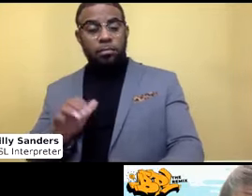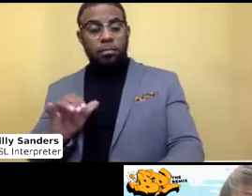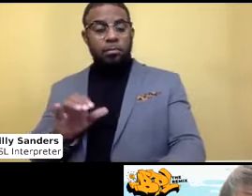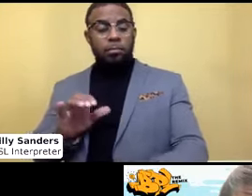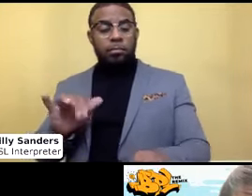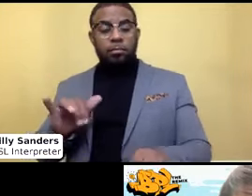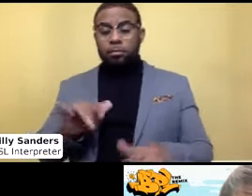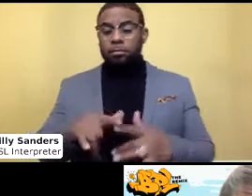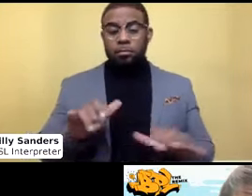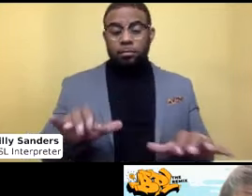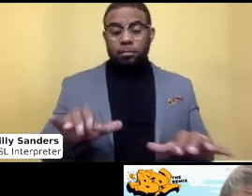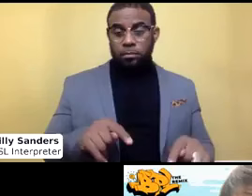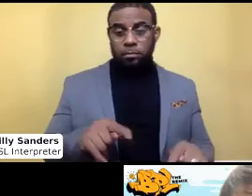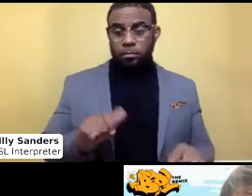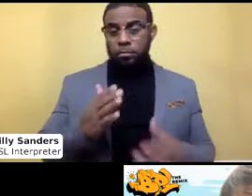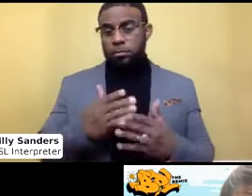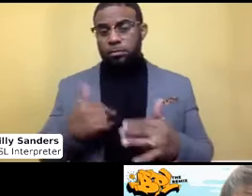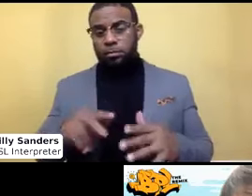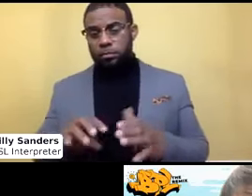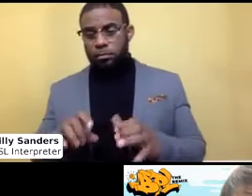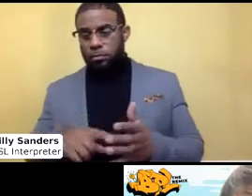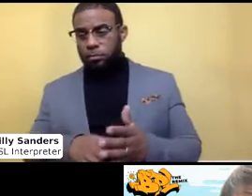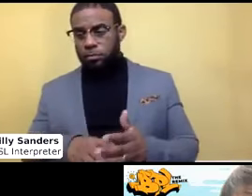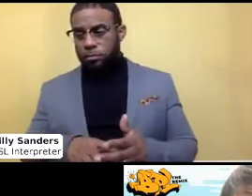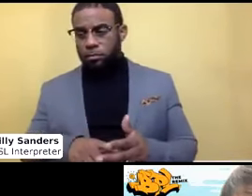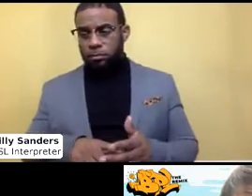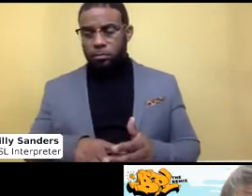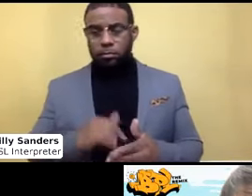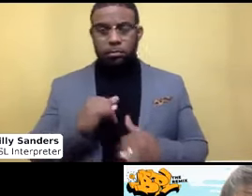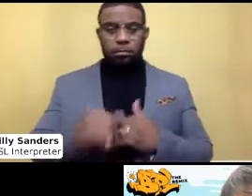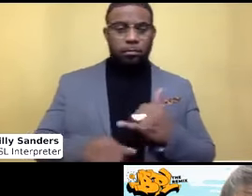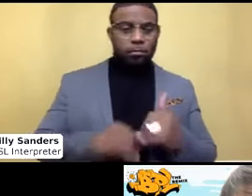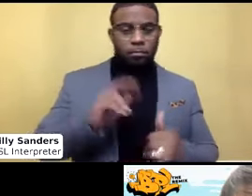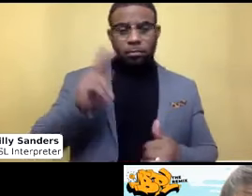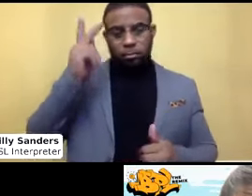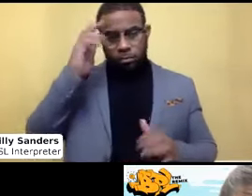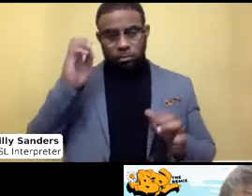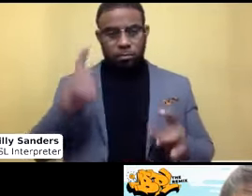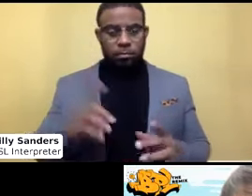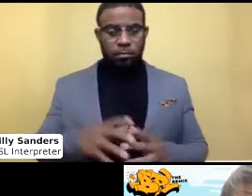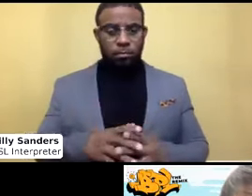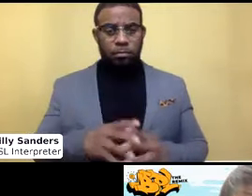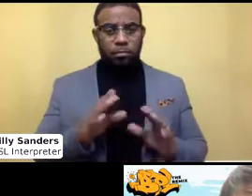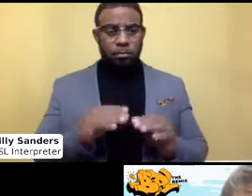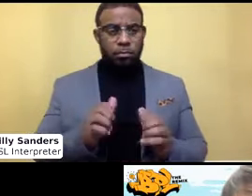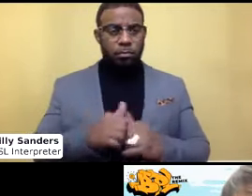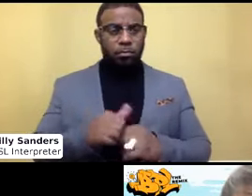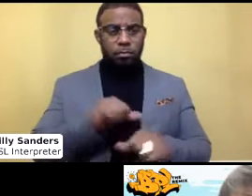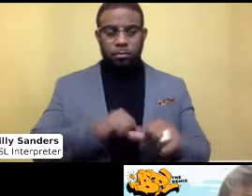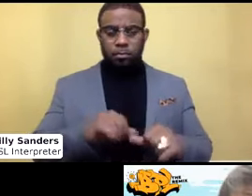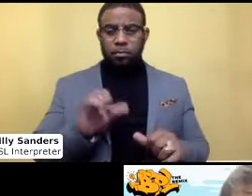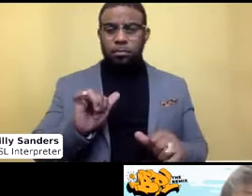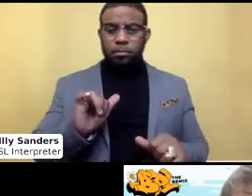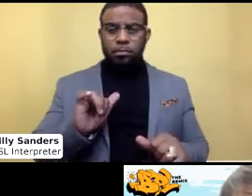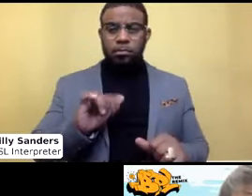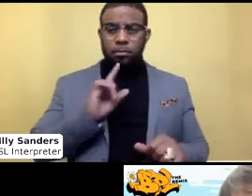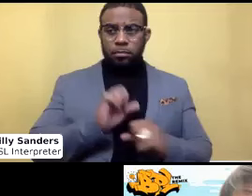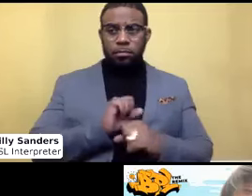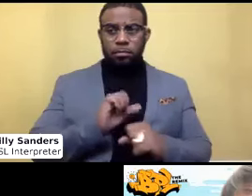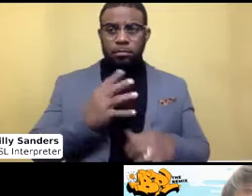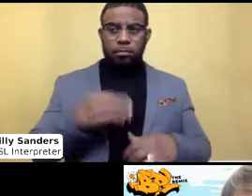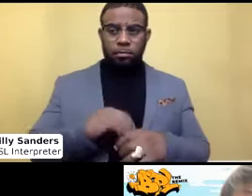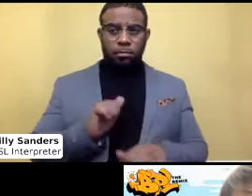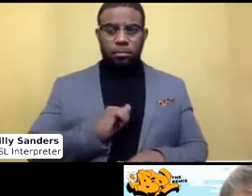we can do it, and some of us we do this international political education sessions with each other, so we're actually